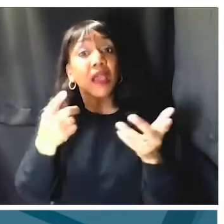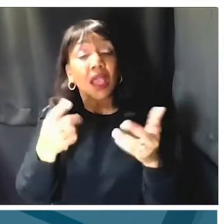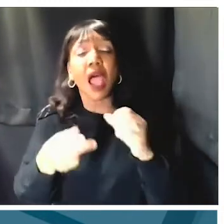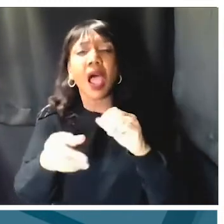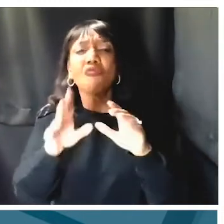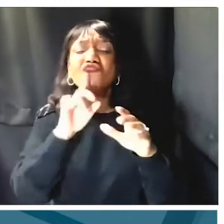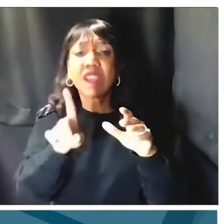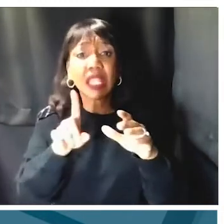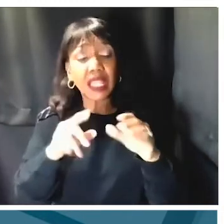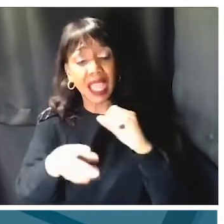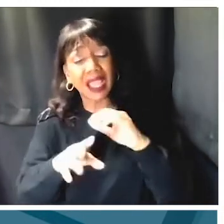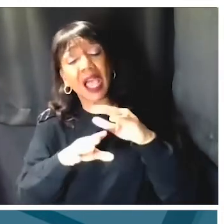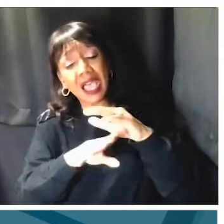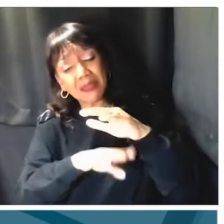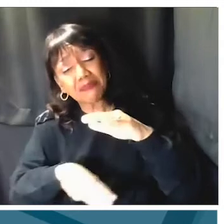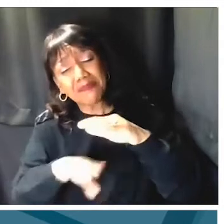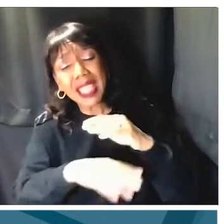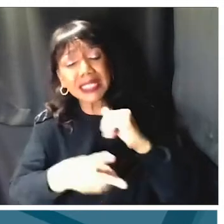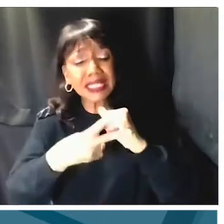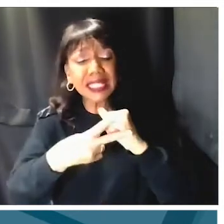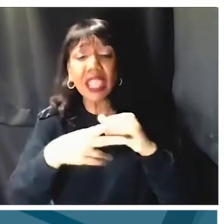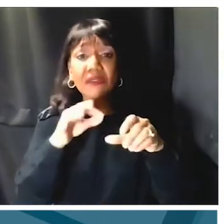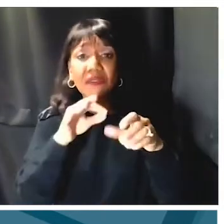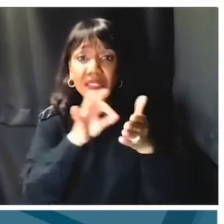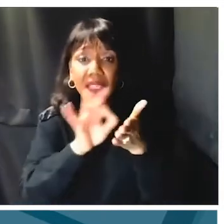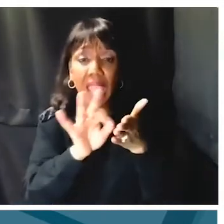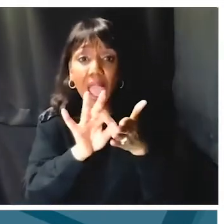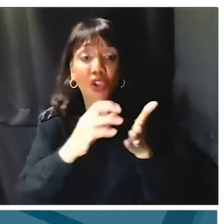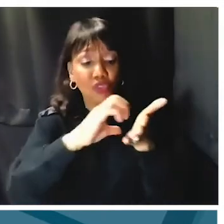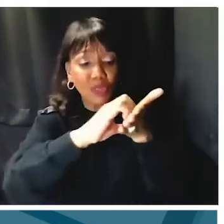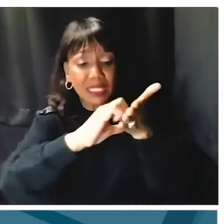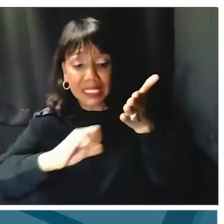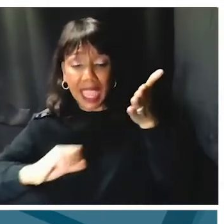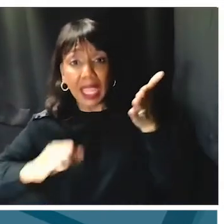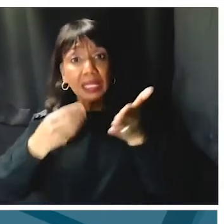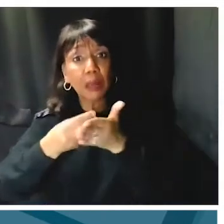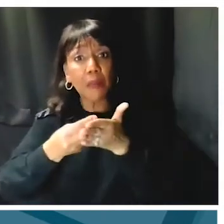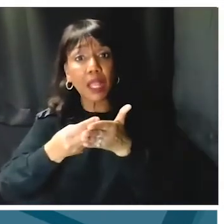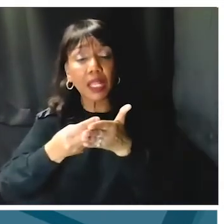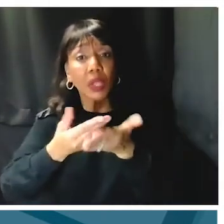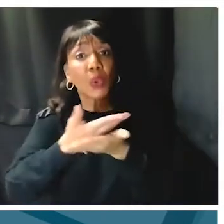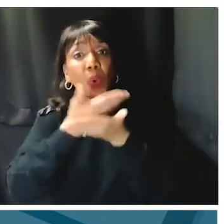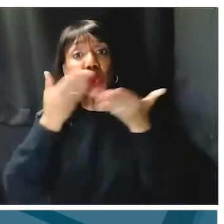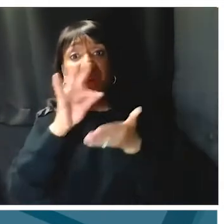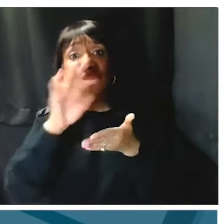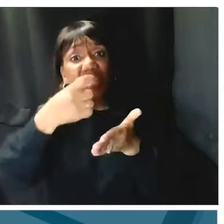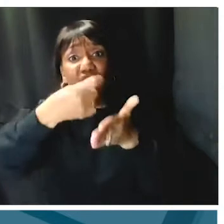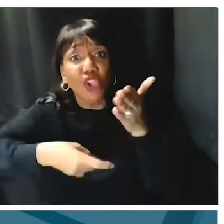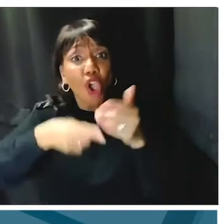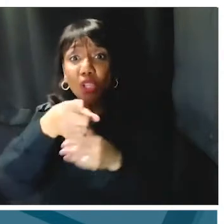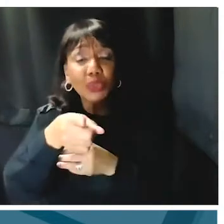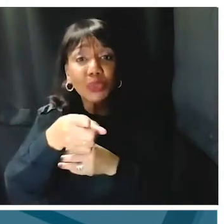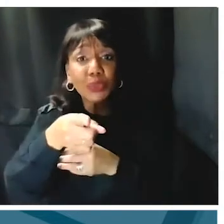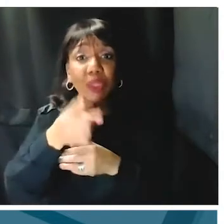basic savings account, you can withdraw the amount of money that you have saved with no fees if you abide by the rules